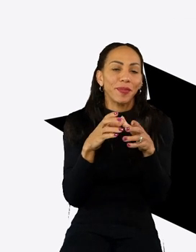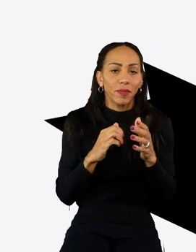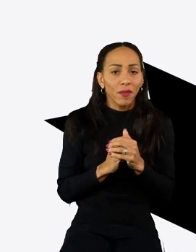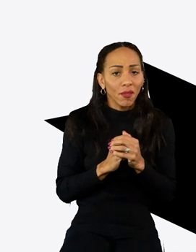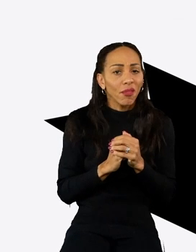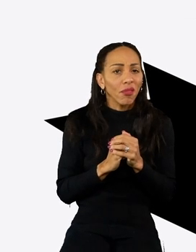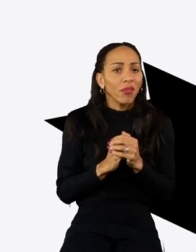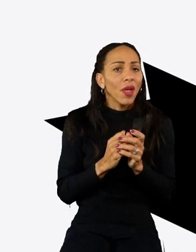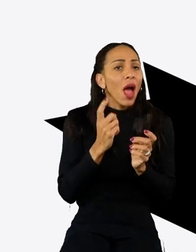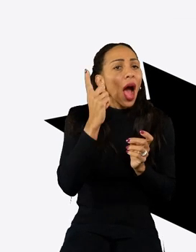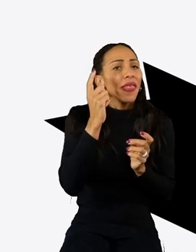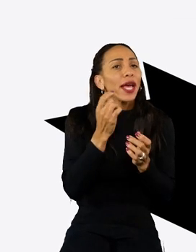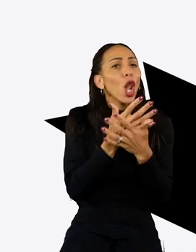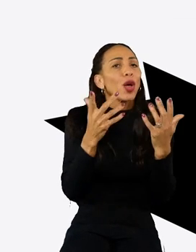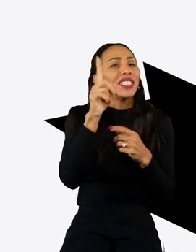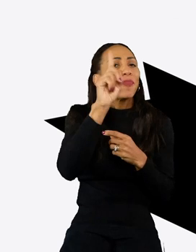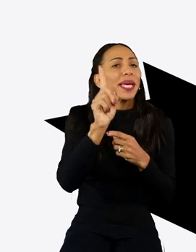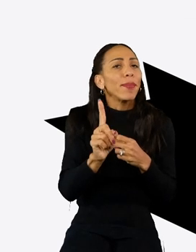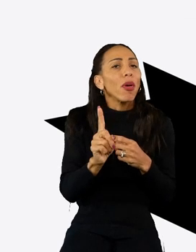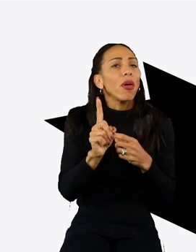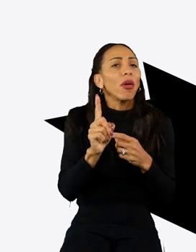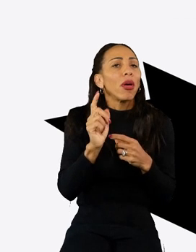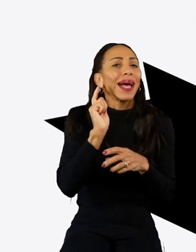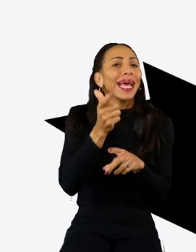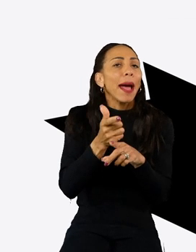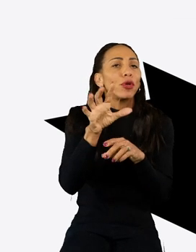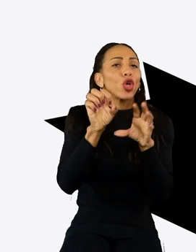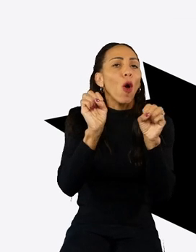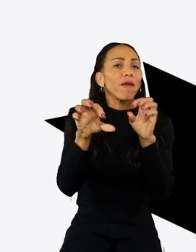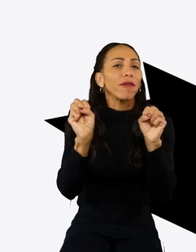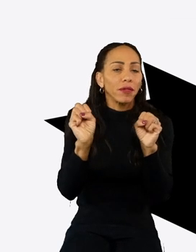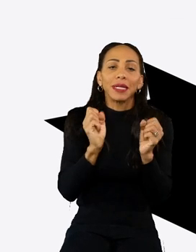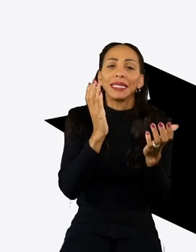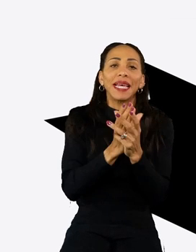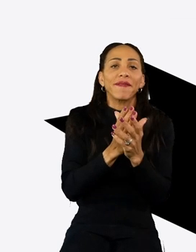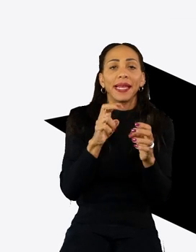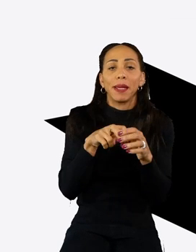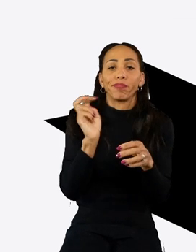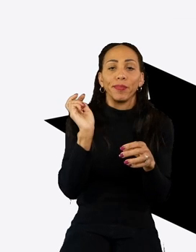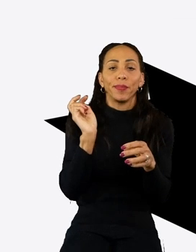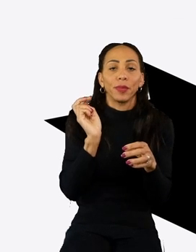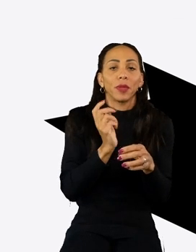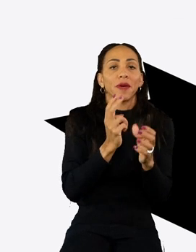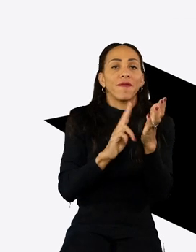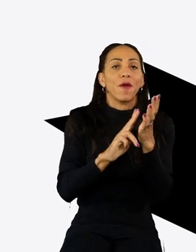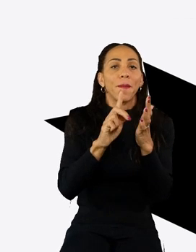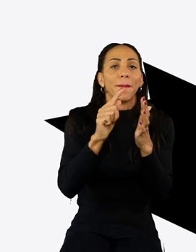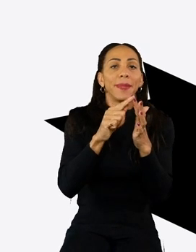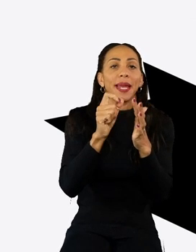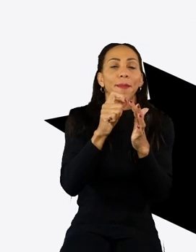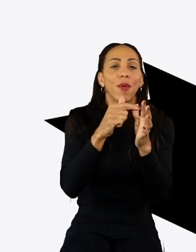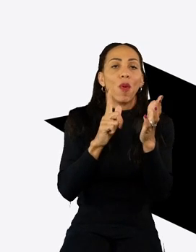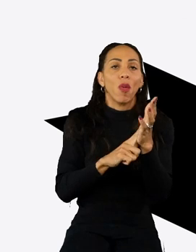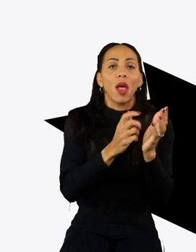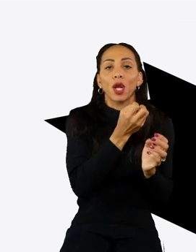So we're a small, intimate group now. So I think there's quite a few people who've got their cameras off. But I think we've is that right? I think